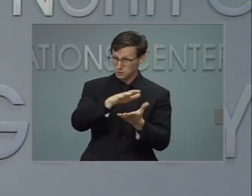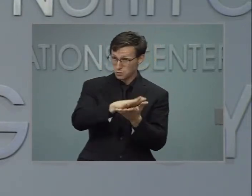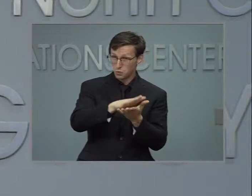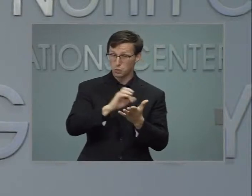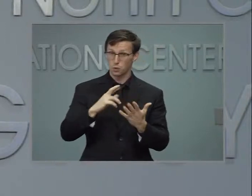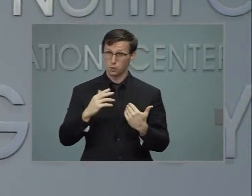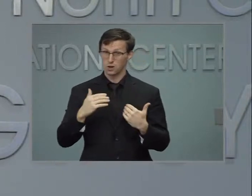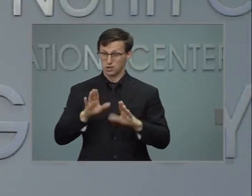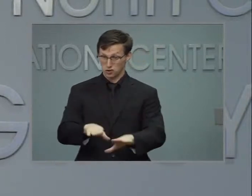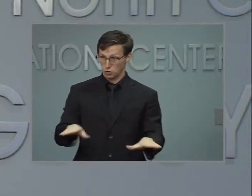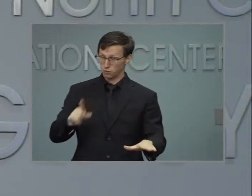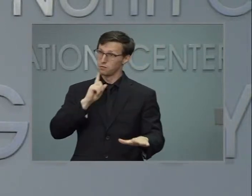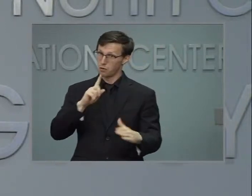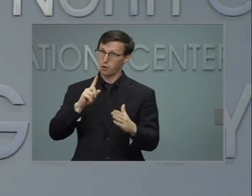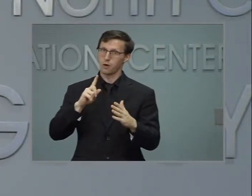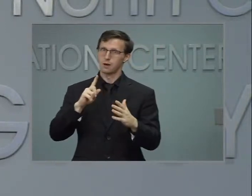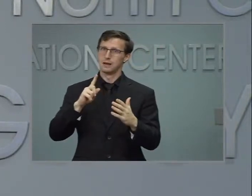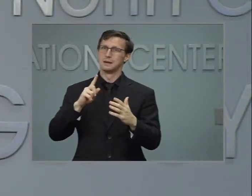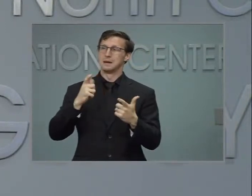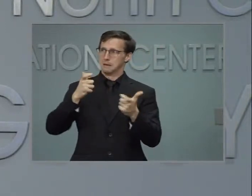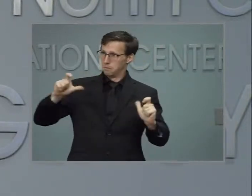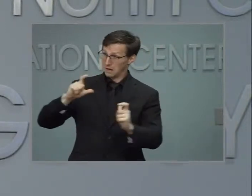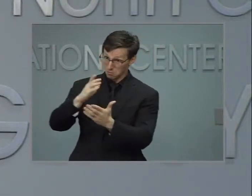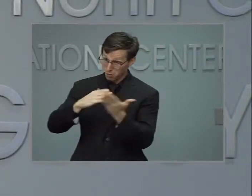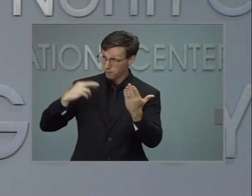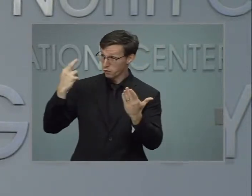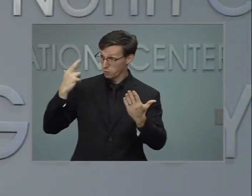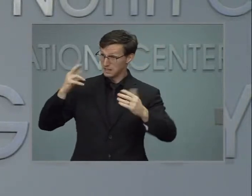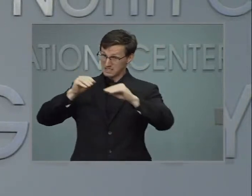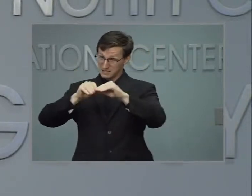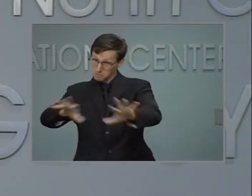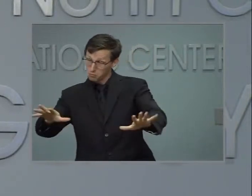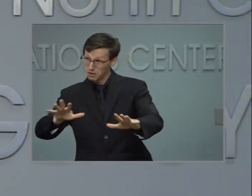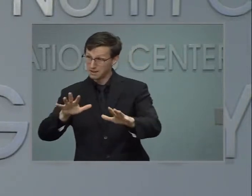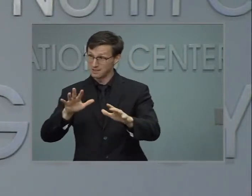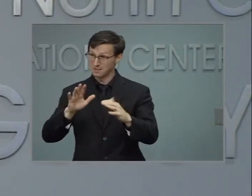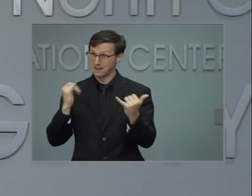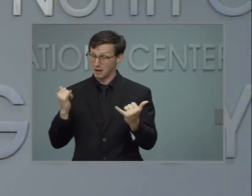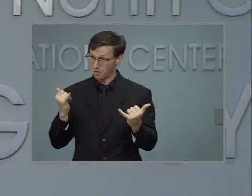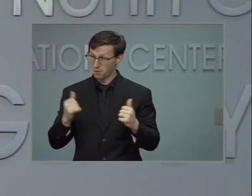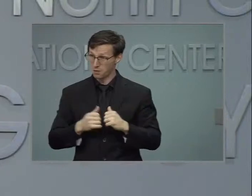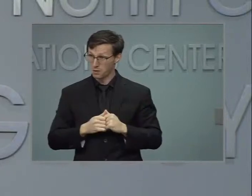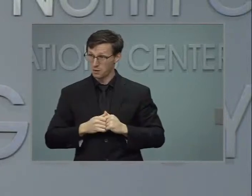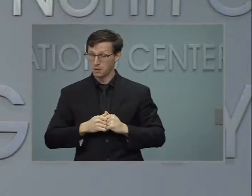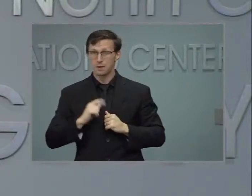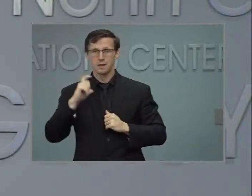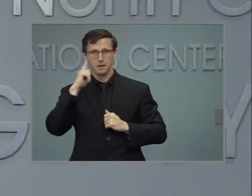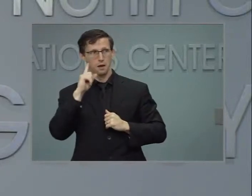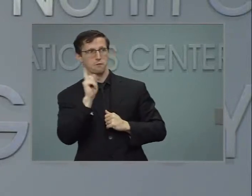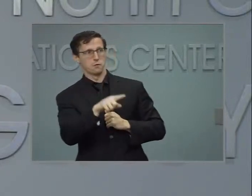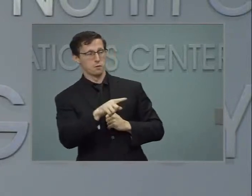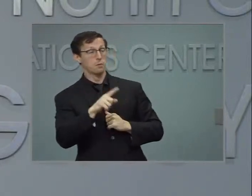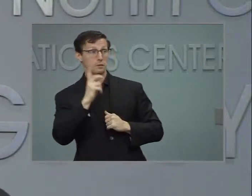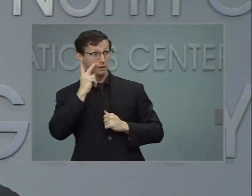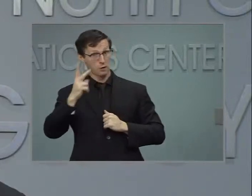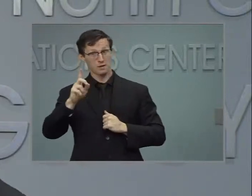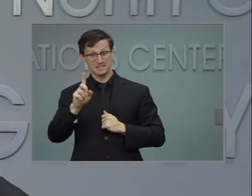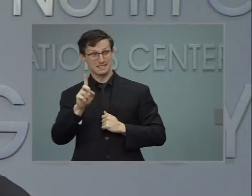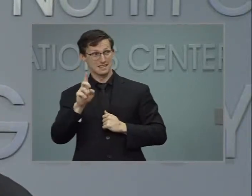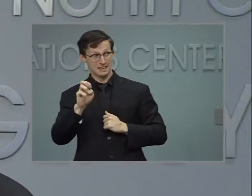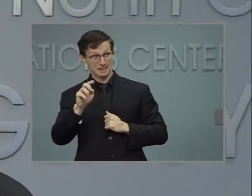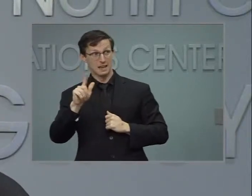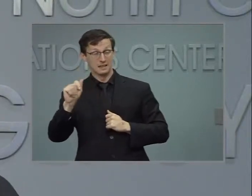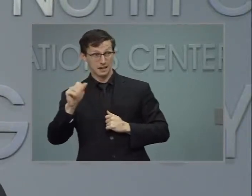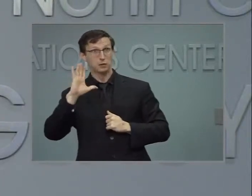a significant community spread of the virus? I think the Delta variant has shown a pickup there, but I'm going to let